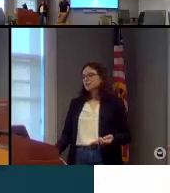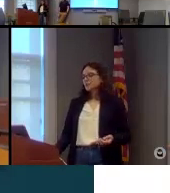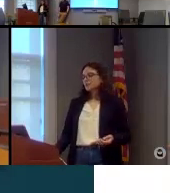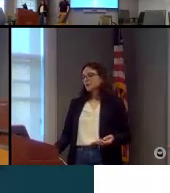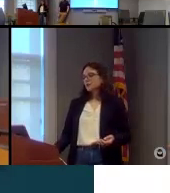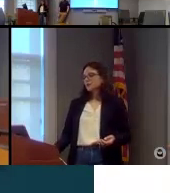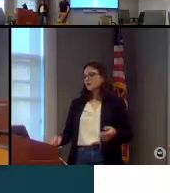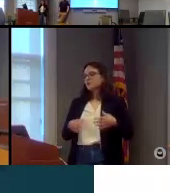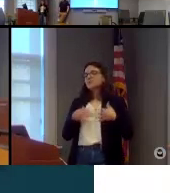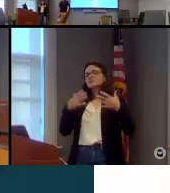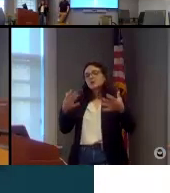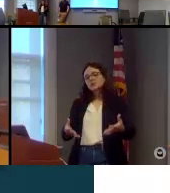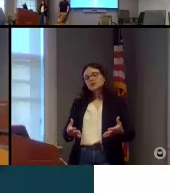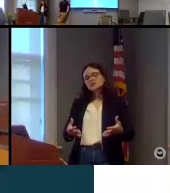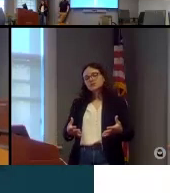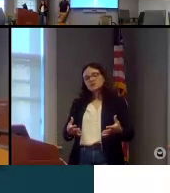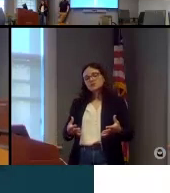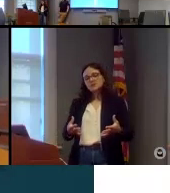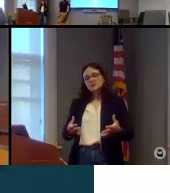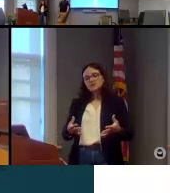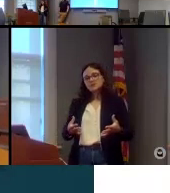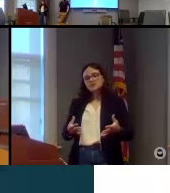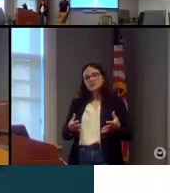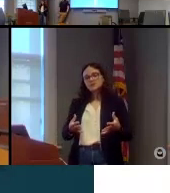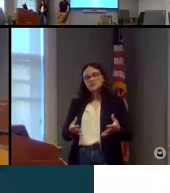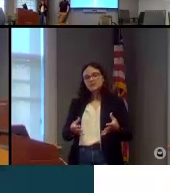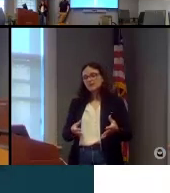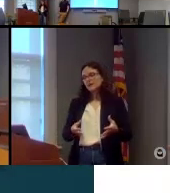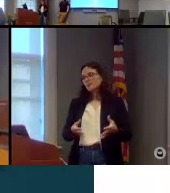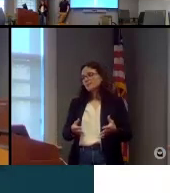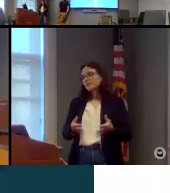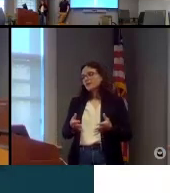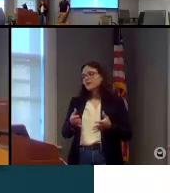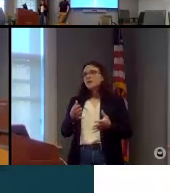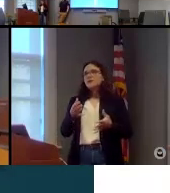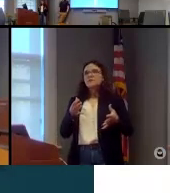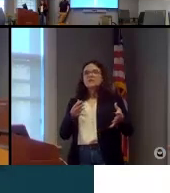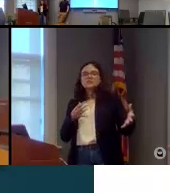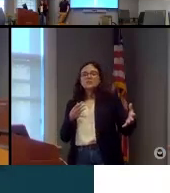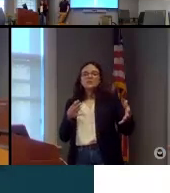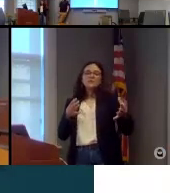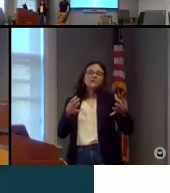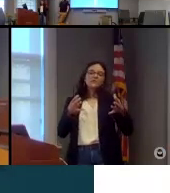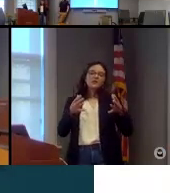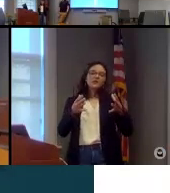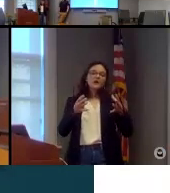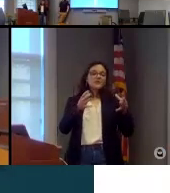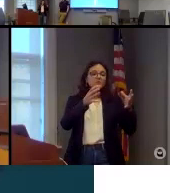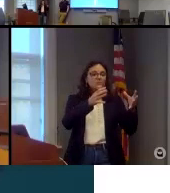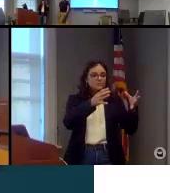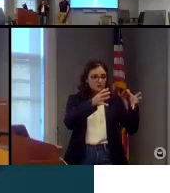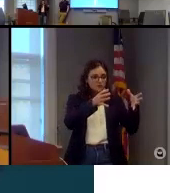that cultural genocide through the targeted destruction of heritage occurred in Syria, especially when it comes to